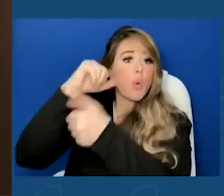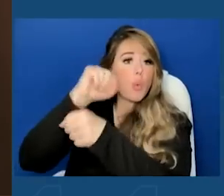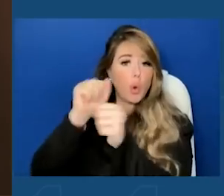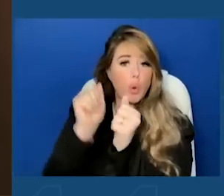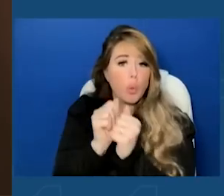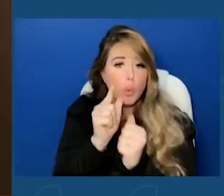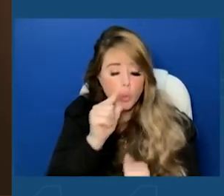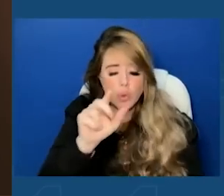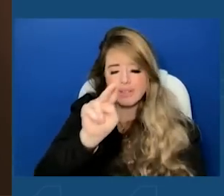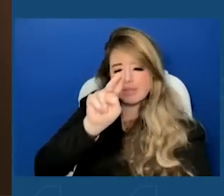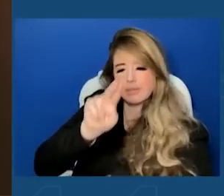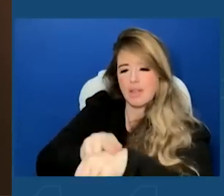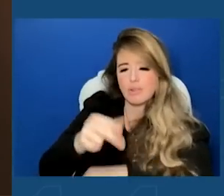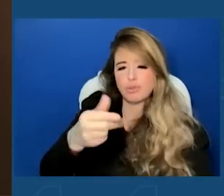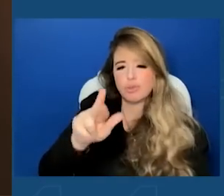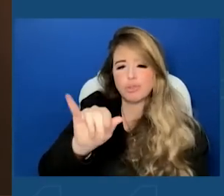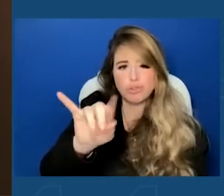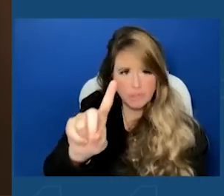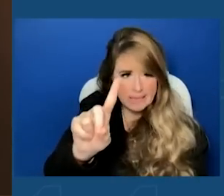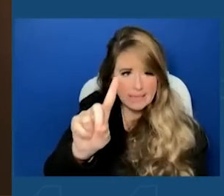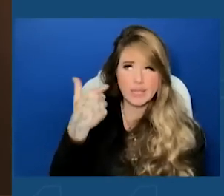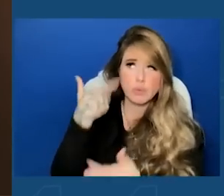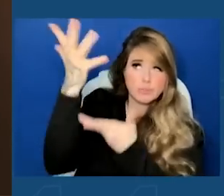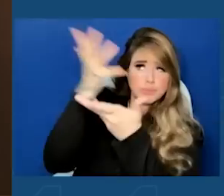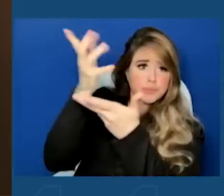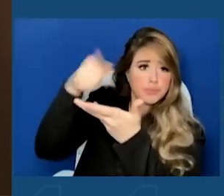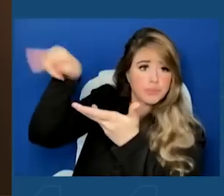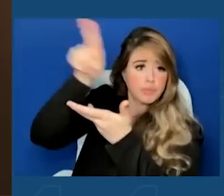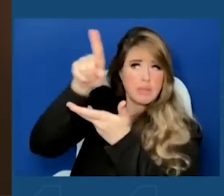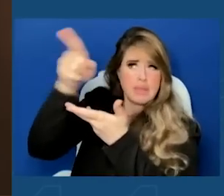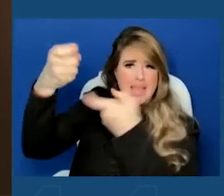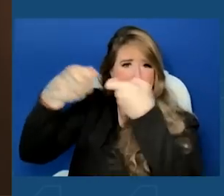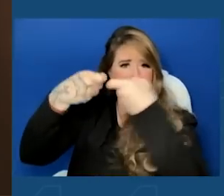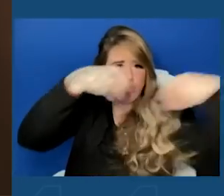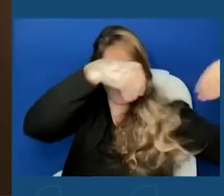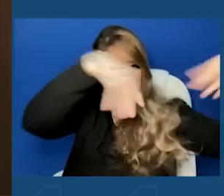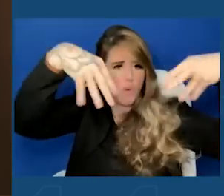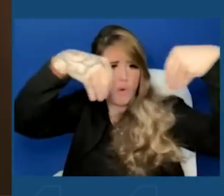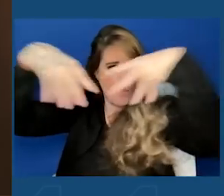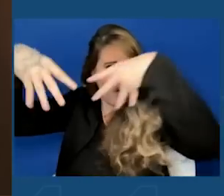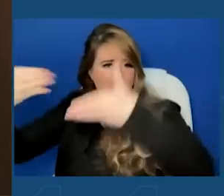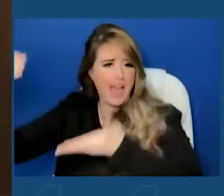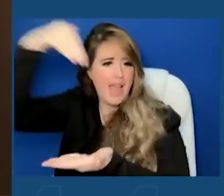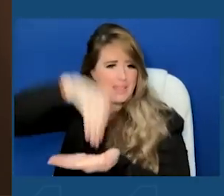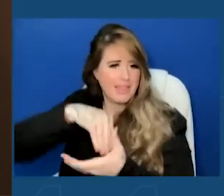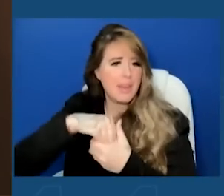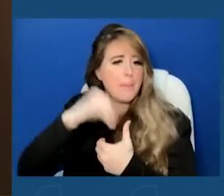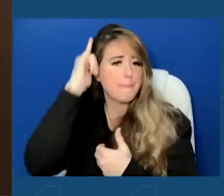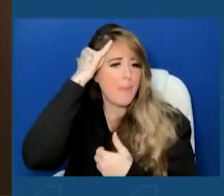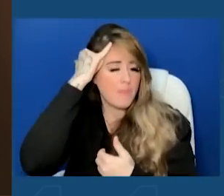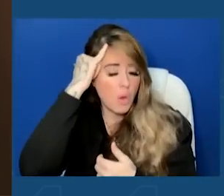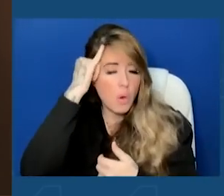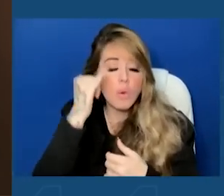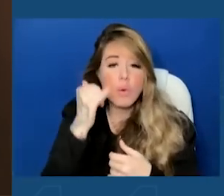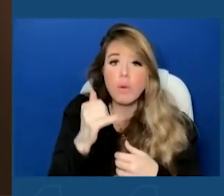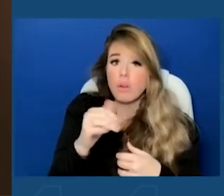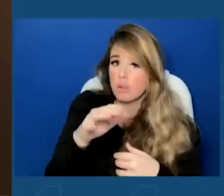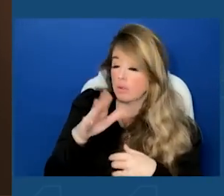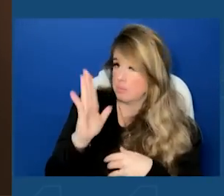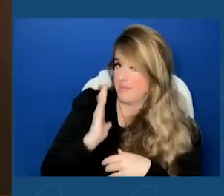and other areas so that they can restore power in the city of Buffalo. At one point, we had more